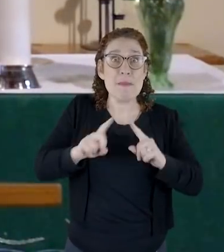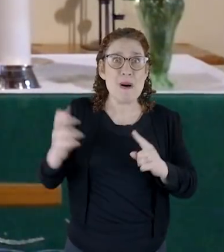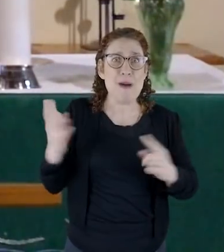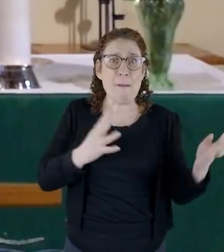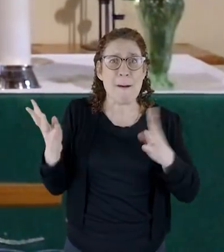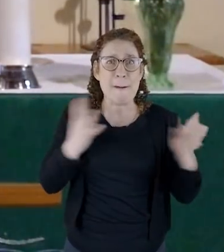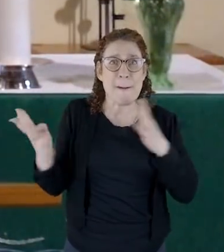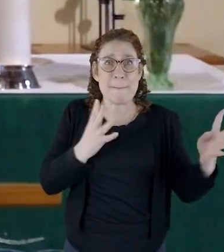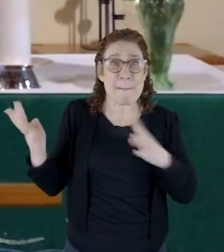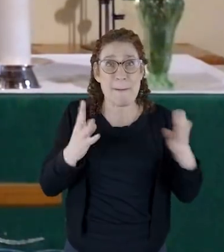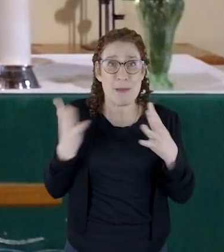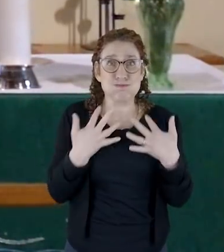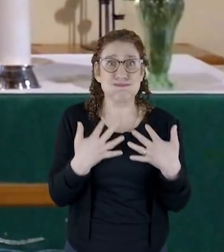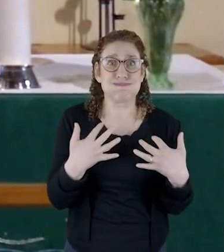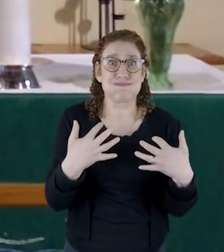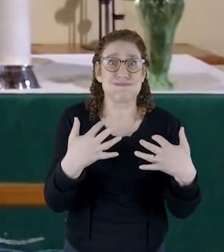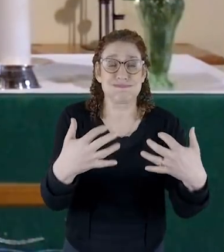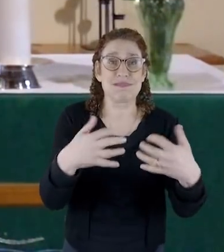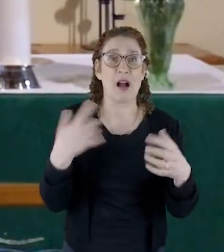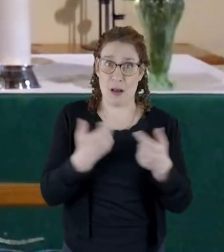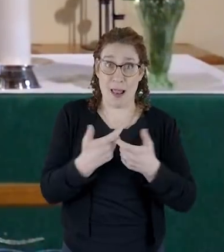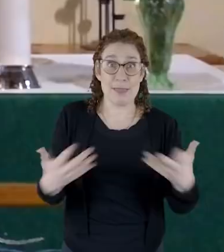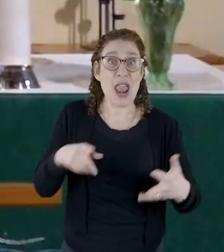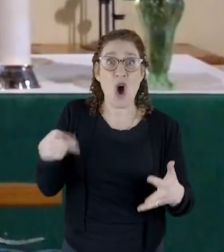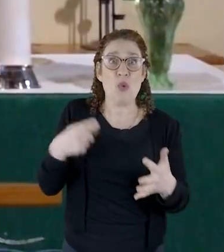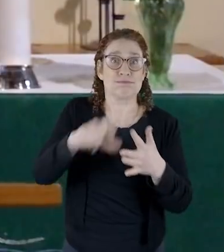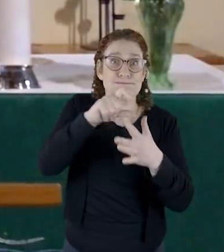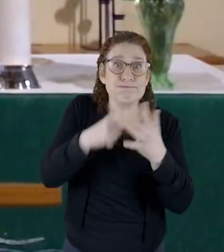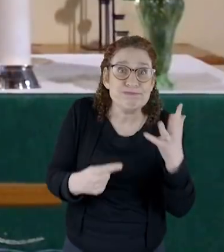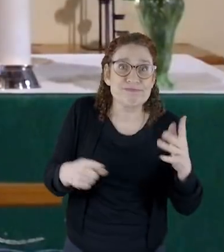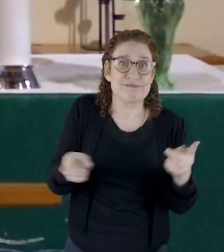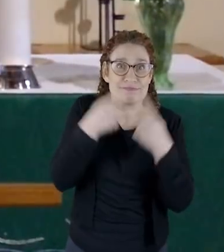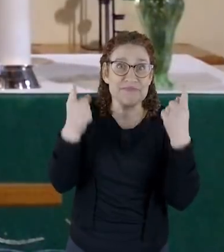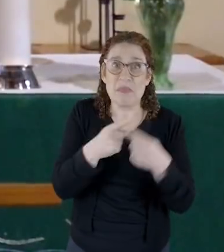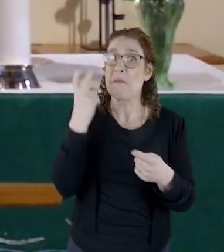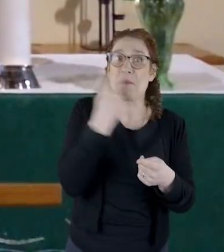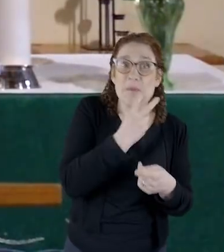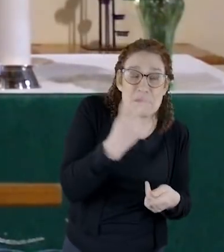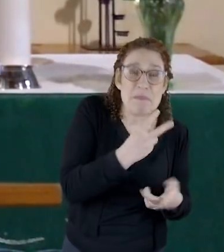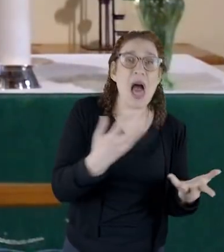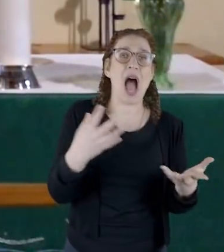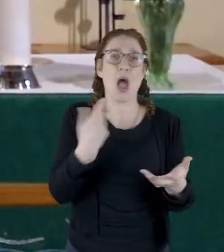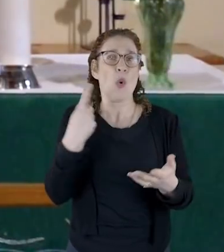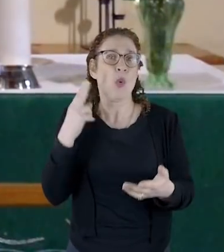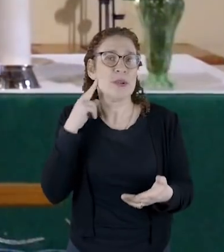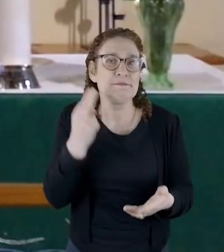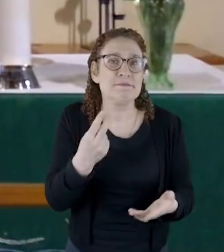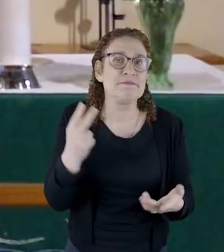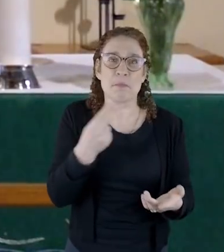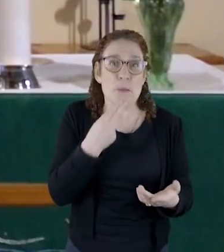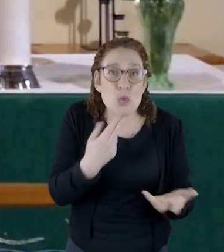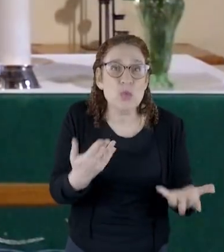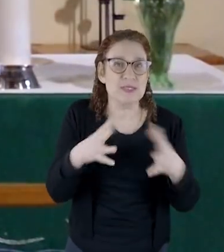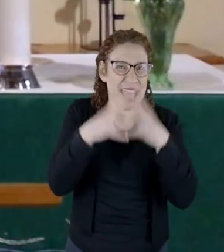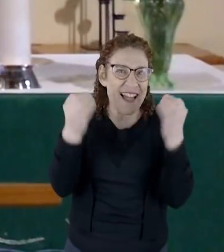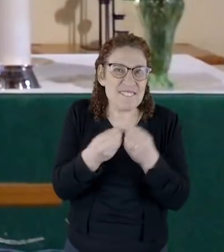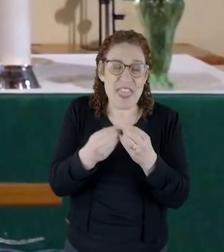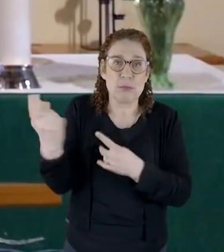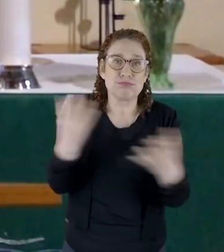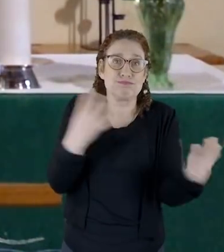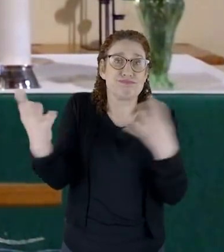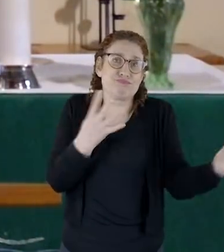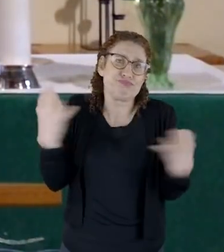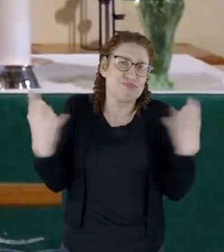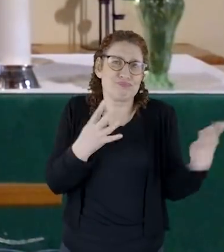Great crowds came to him, bringing with them the lame, the maimed, the blind, the mute, and